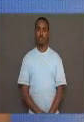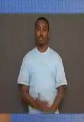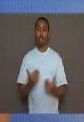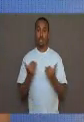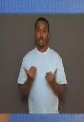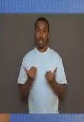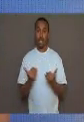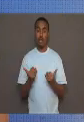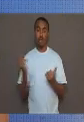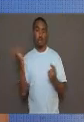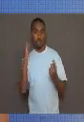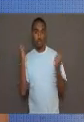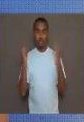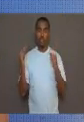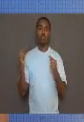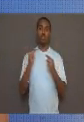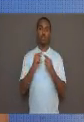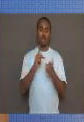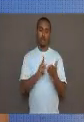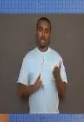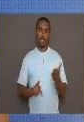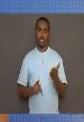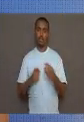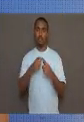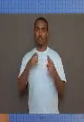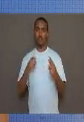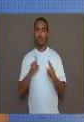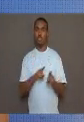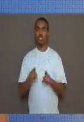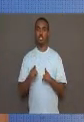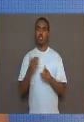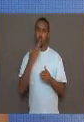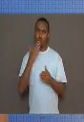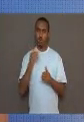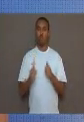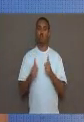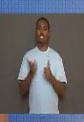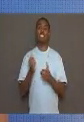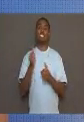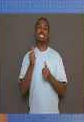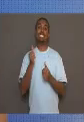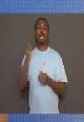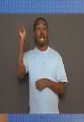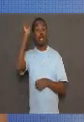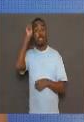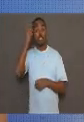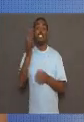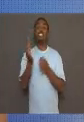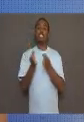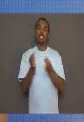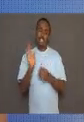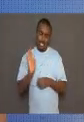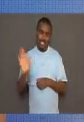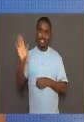Let us now listen to a passage from Asgede in which he describes the story of